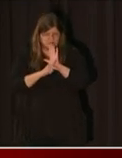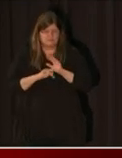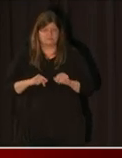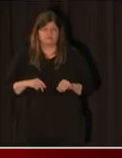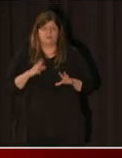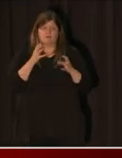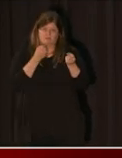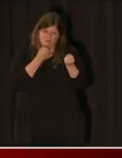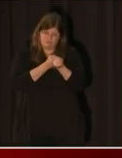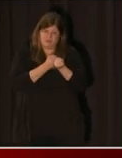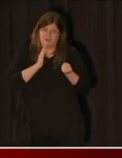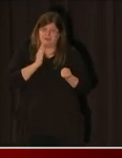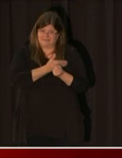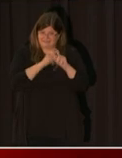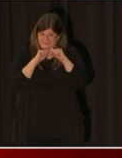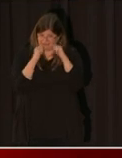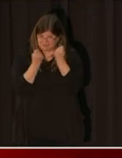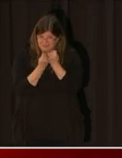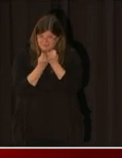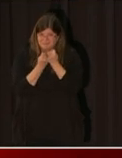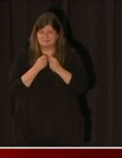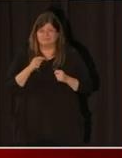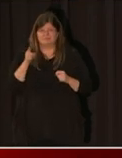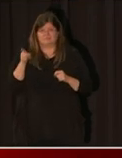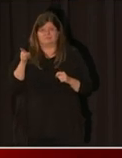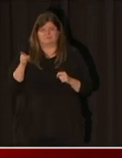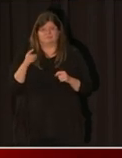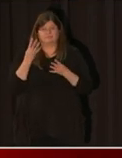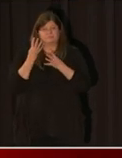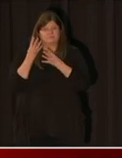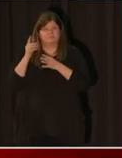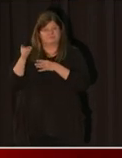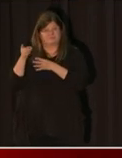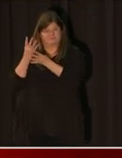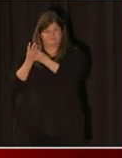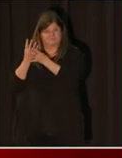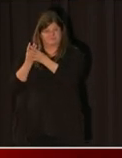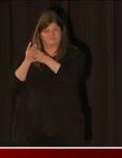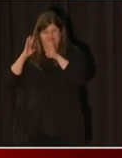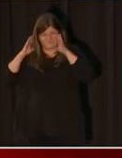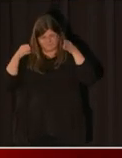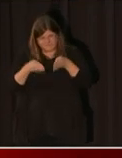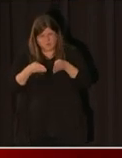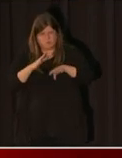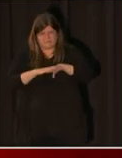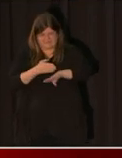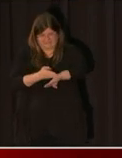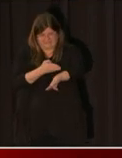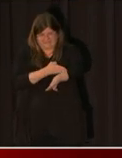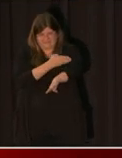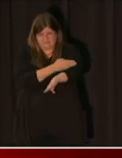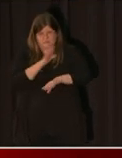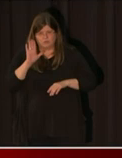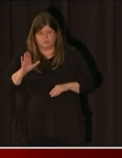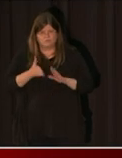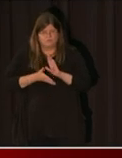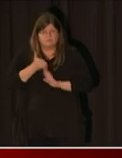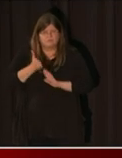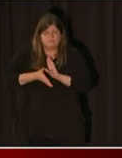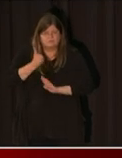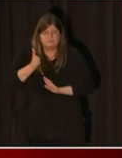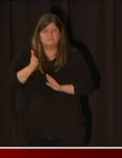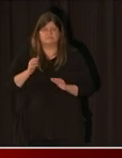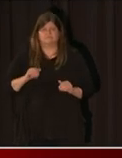was already very focused on making improvements to operations and policies to this